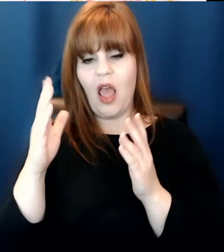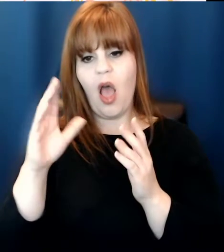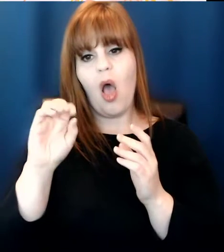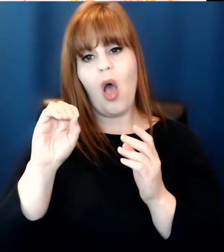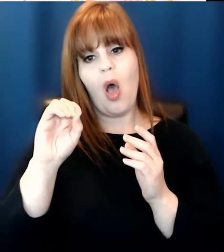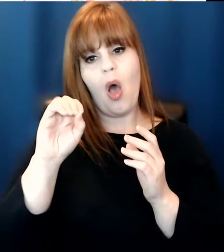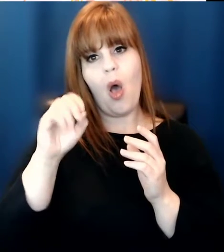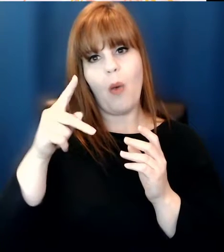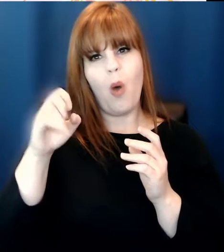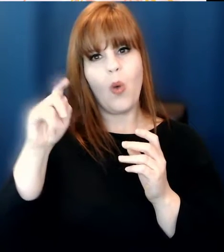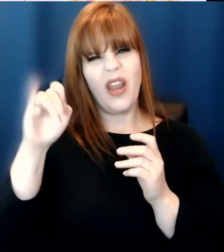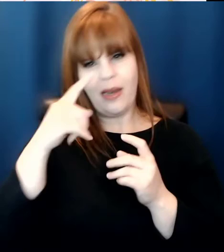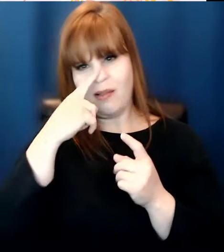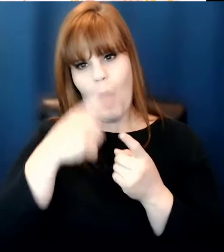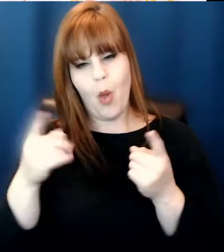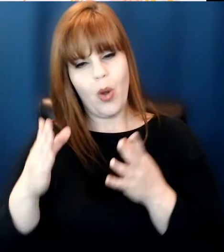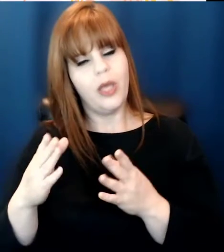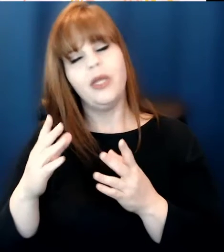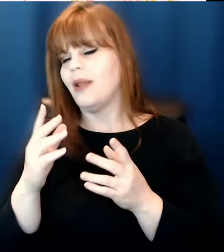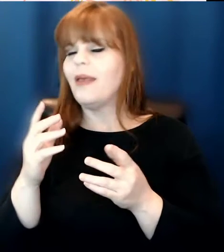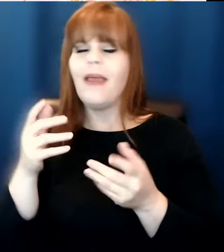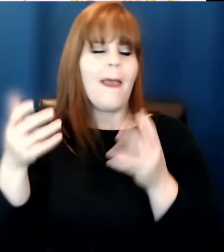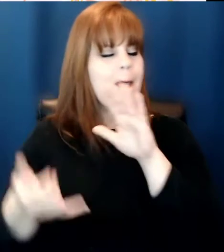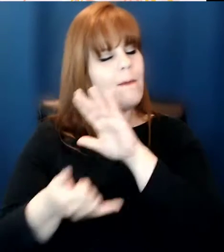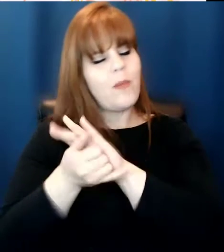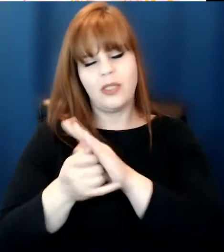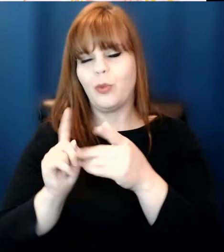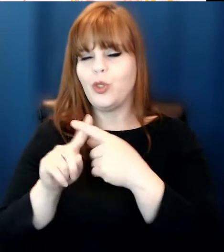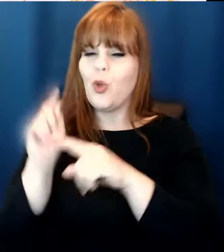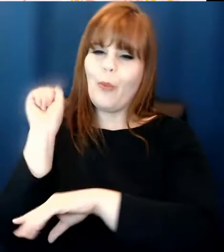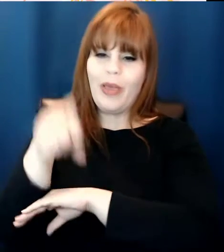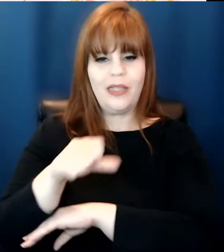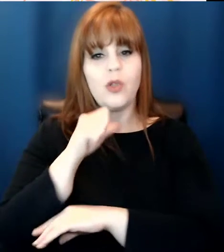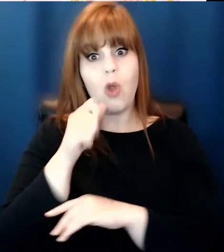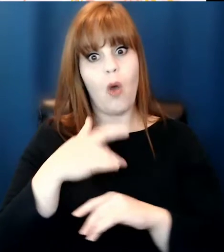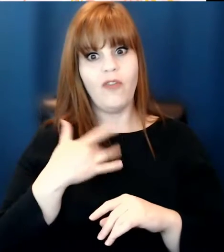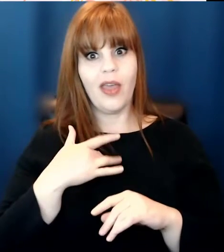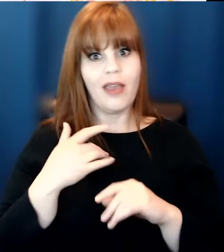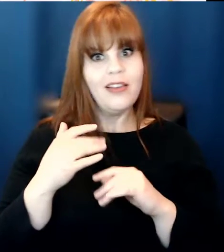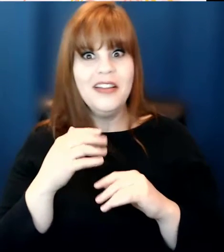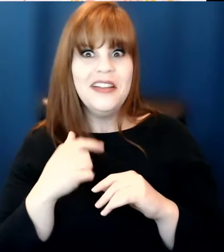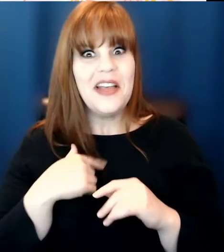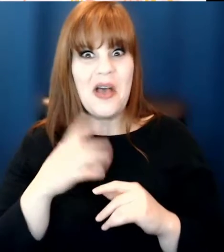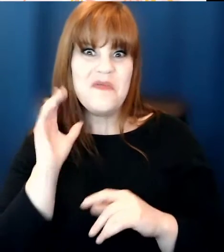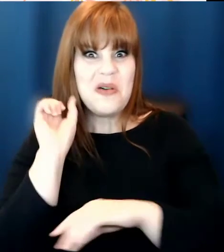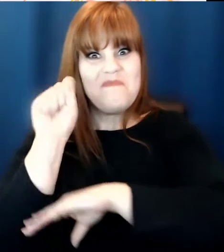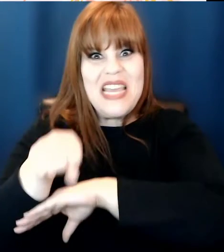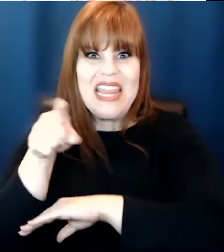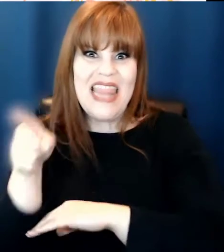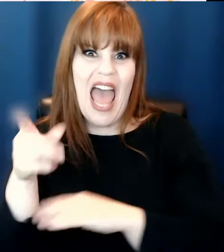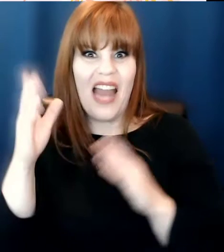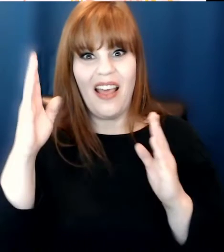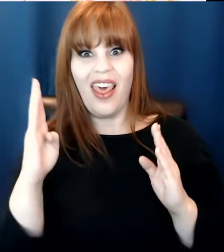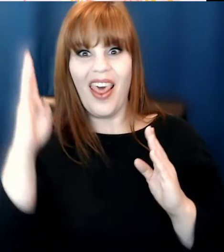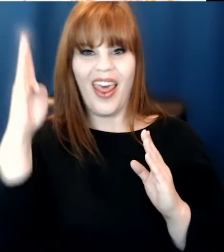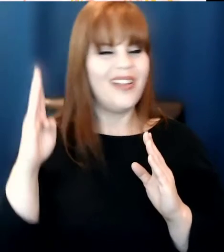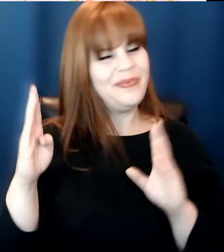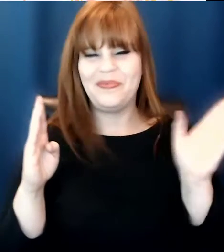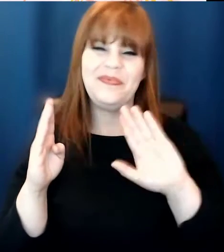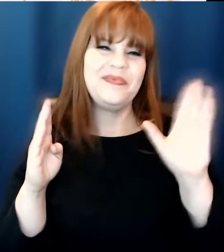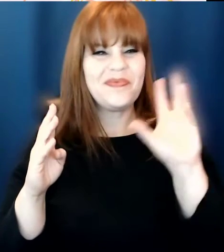beat. So don't get your expectations too high before I go into it. So let's just see